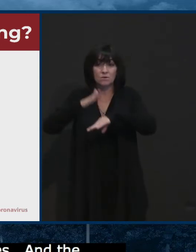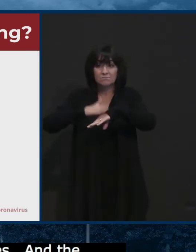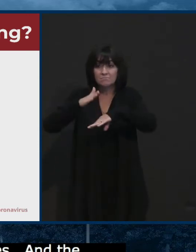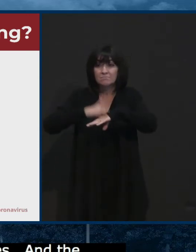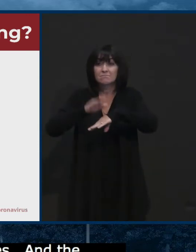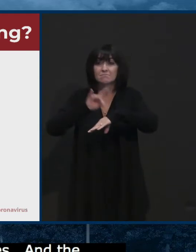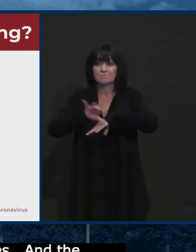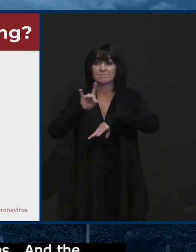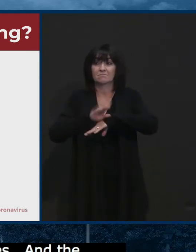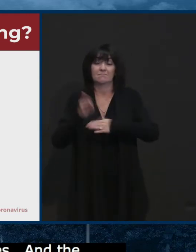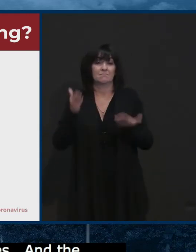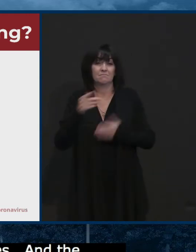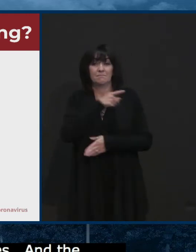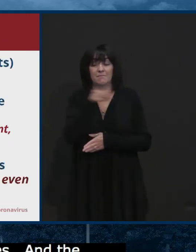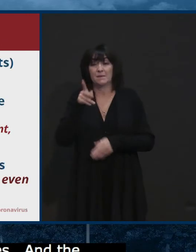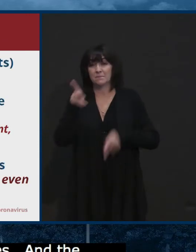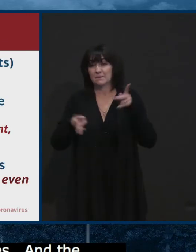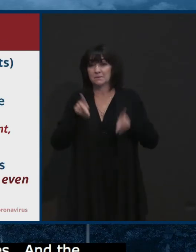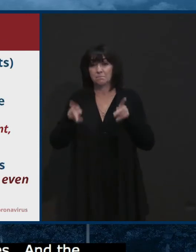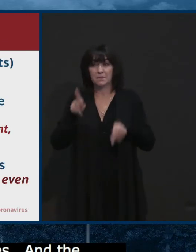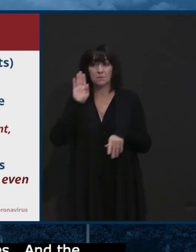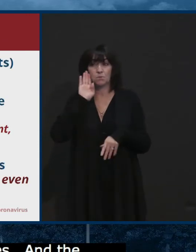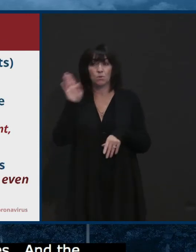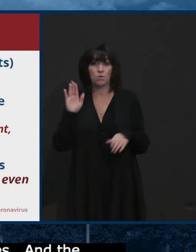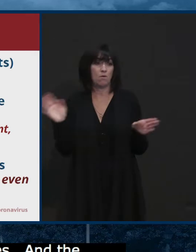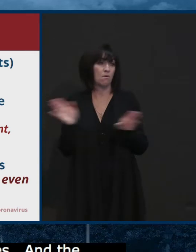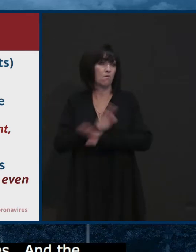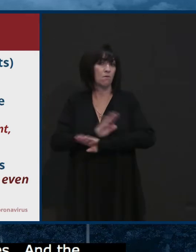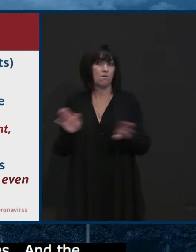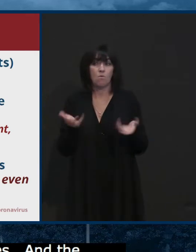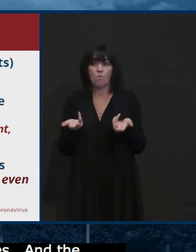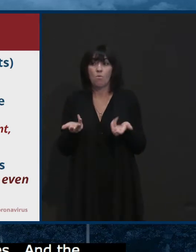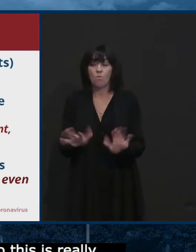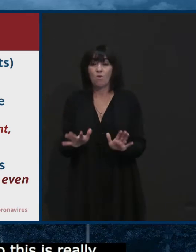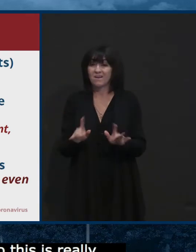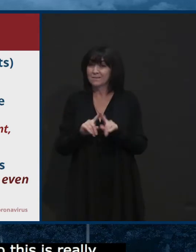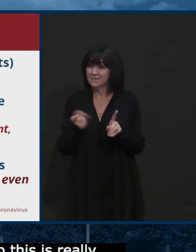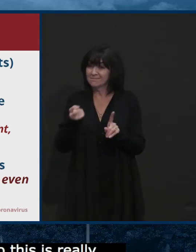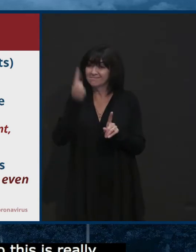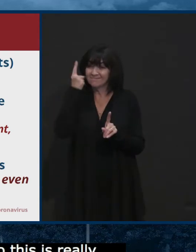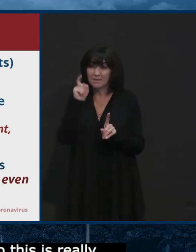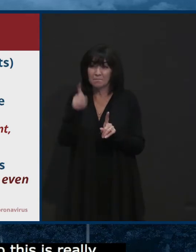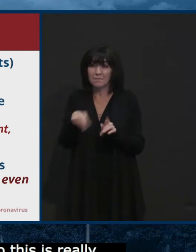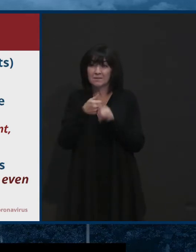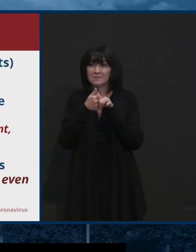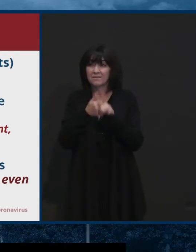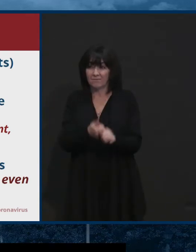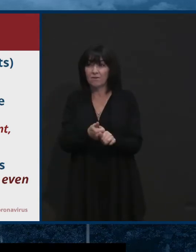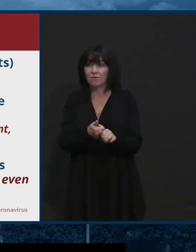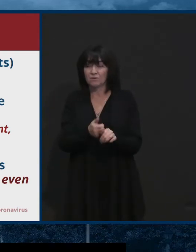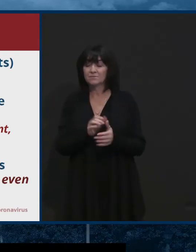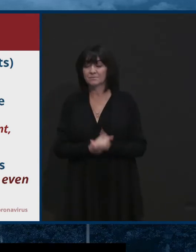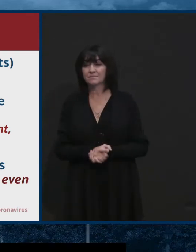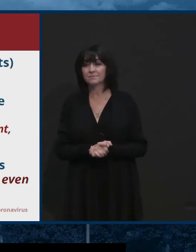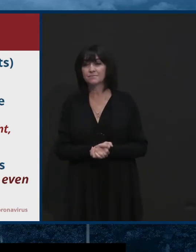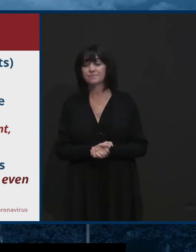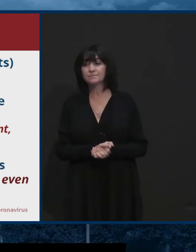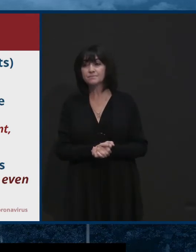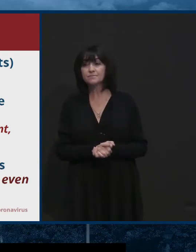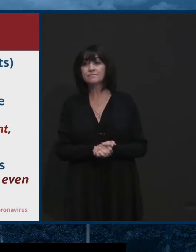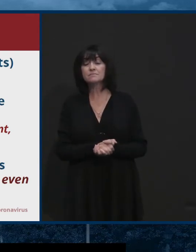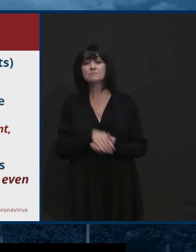really tough. On the next slide, here's kind of some key points.